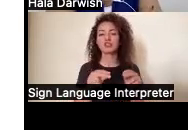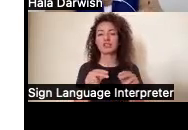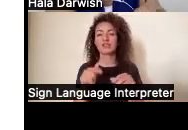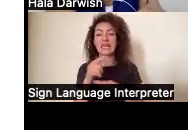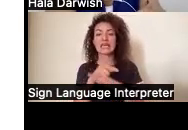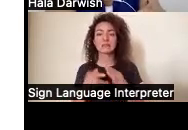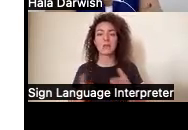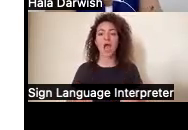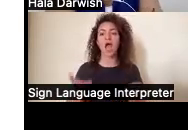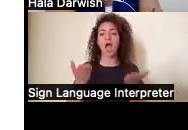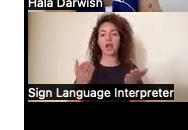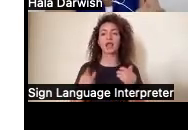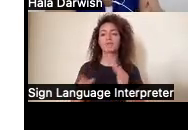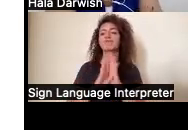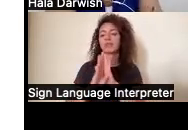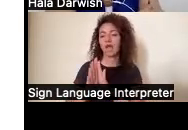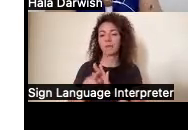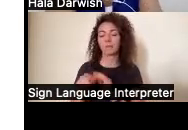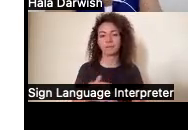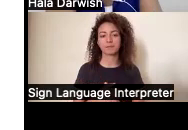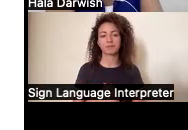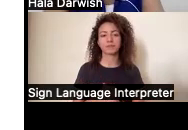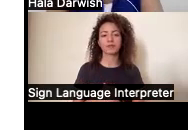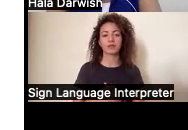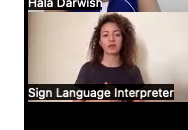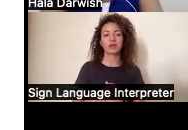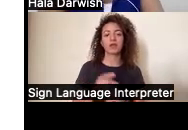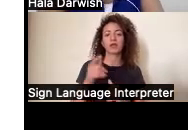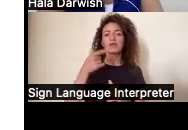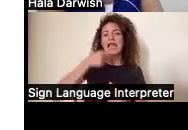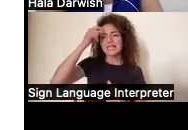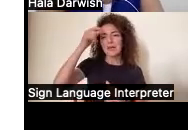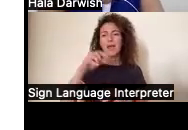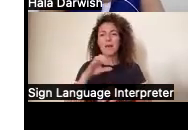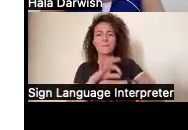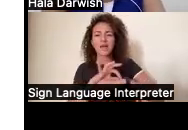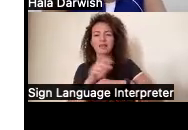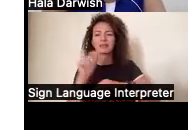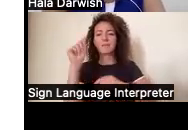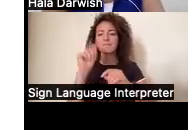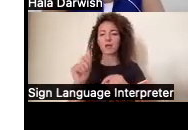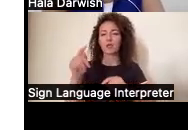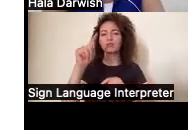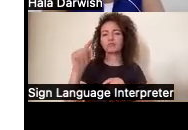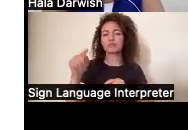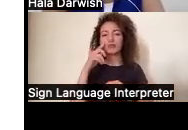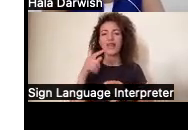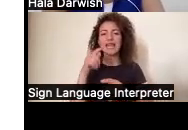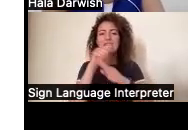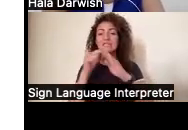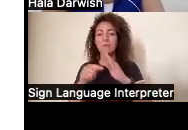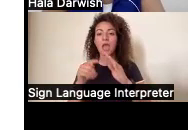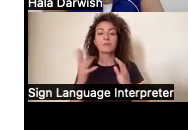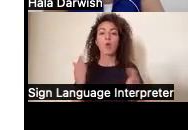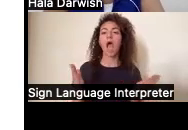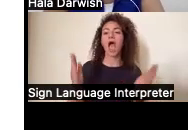20 and monoplegia, and 23% for profound and severe